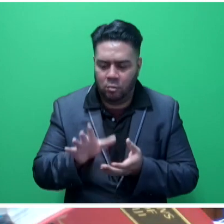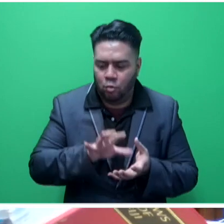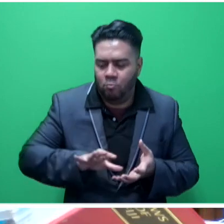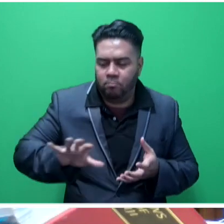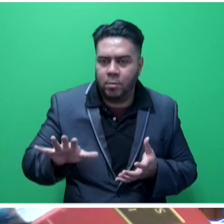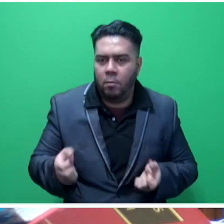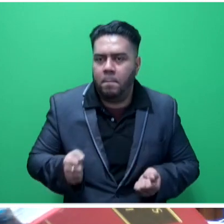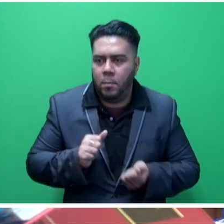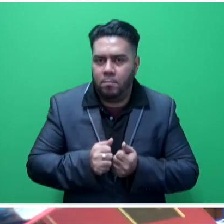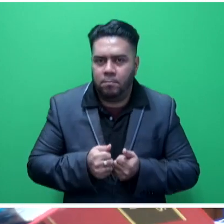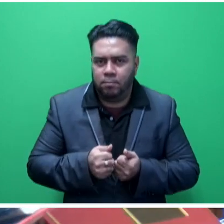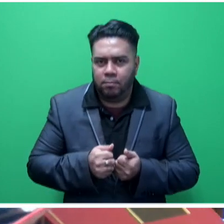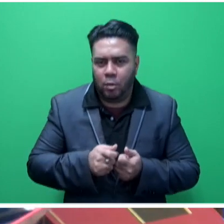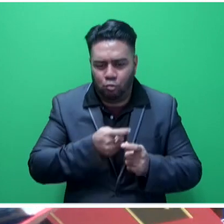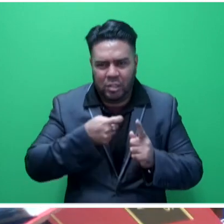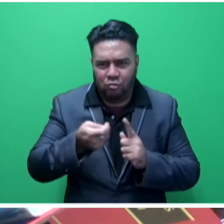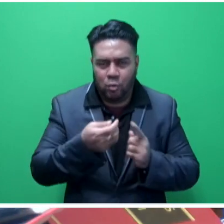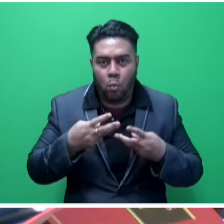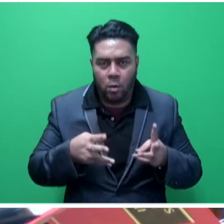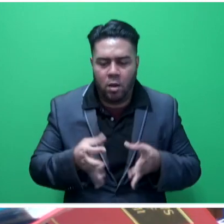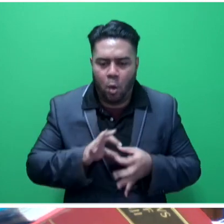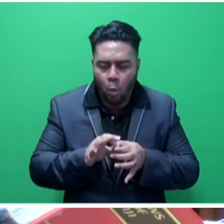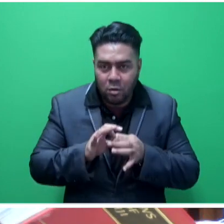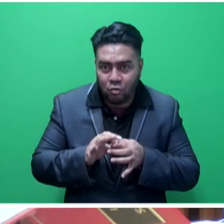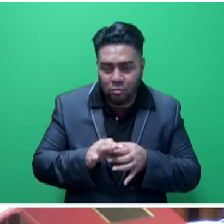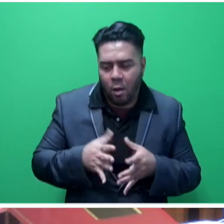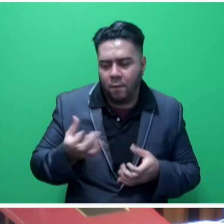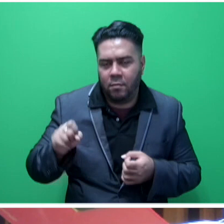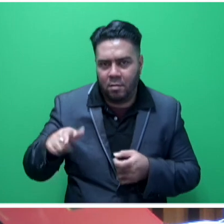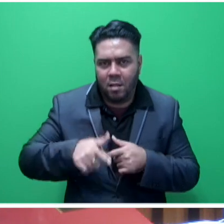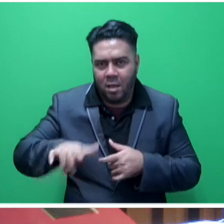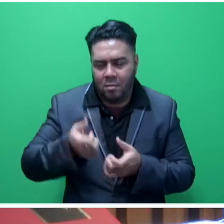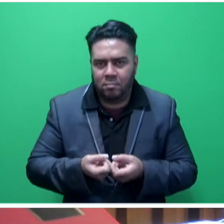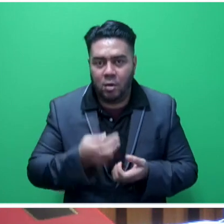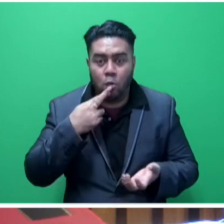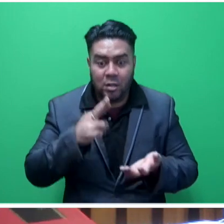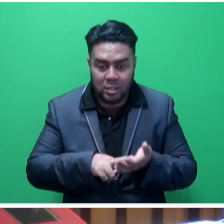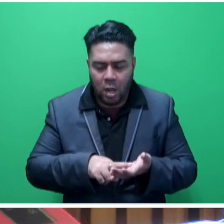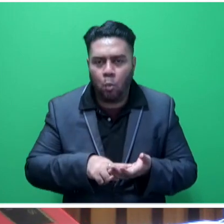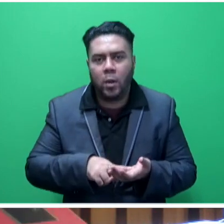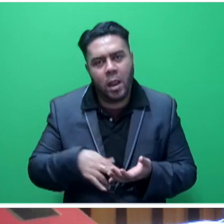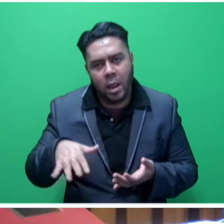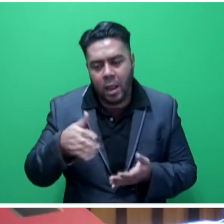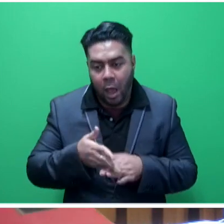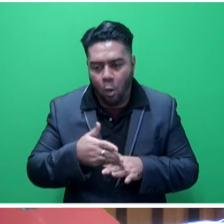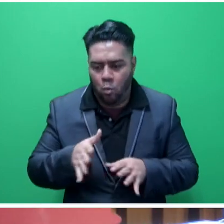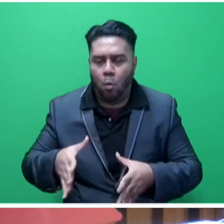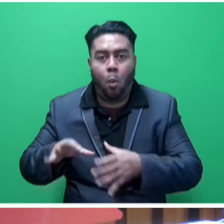traditional manner ownership rights to such land, which would, after the registration, be owned communally by the new